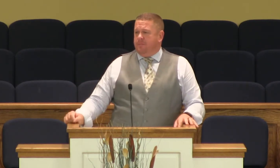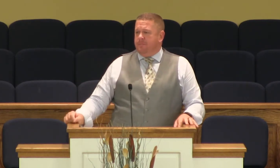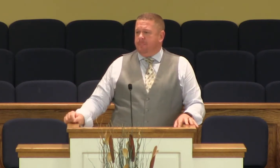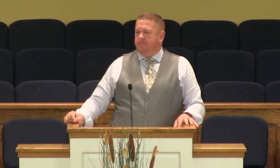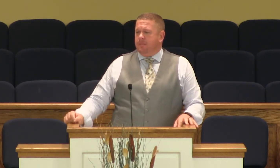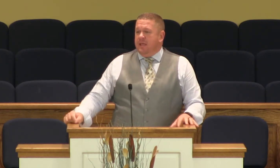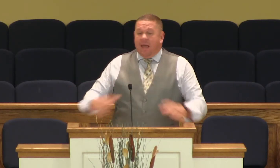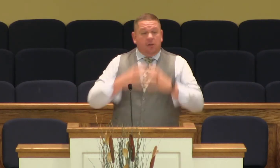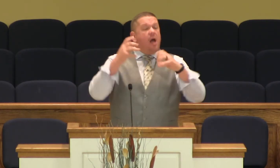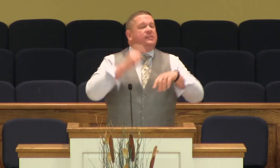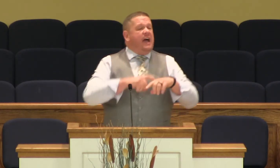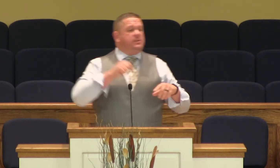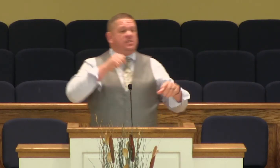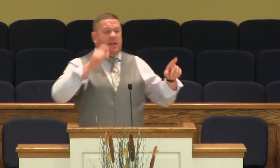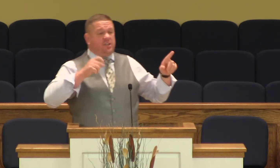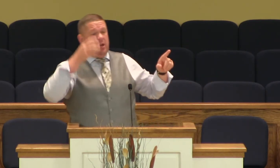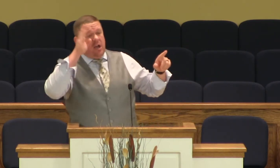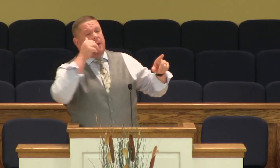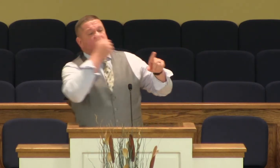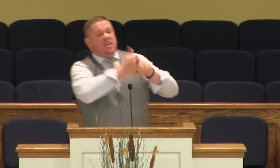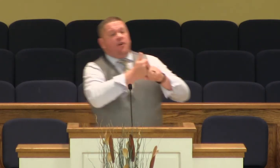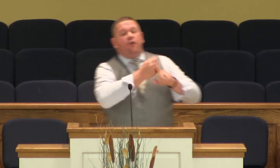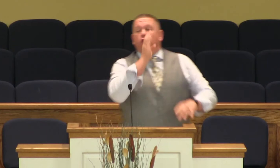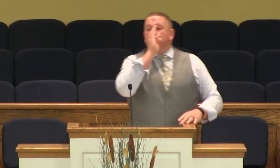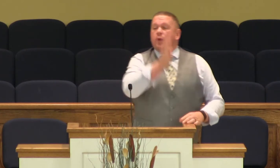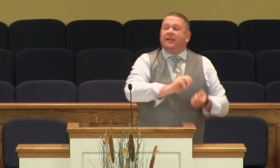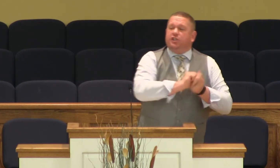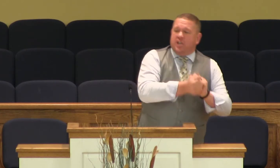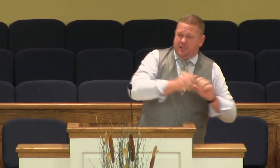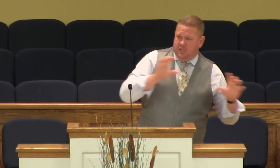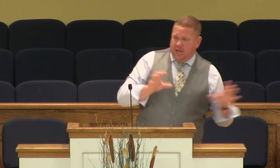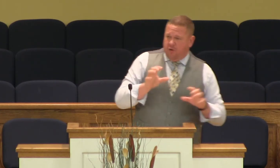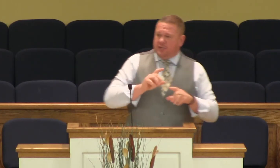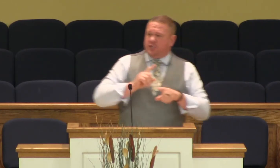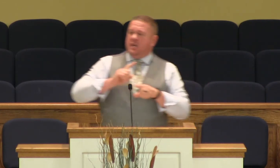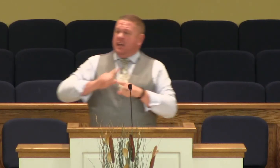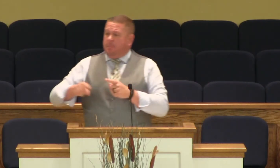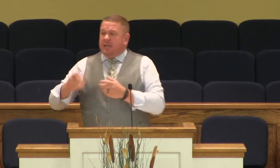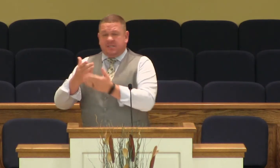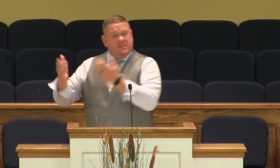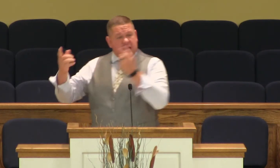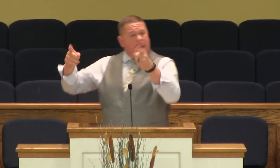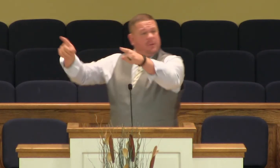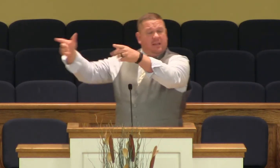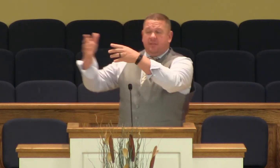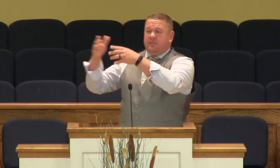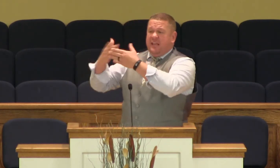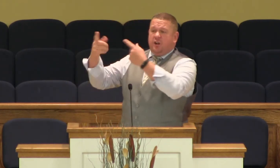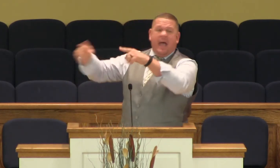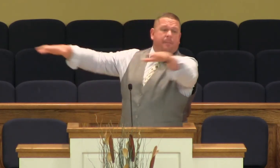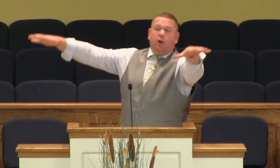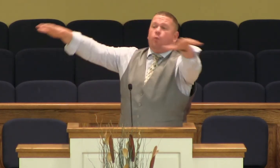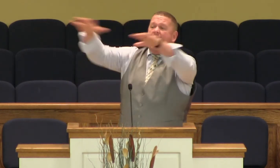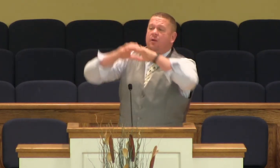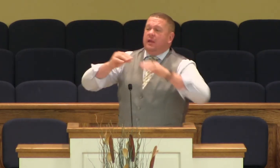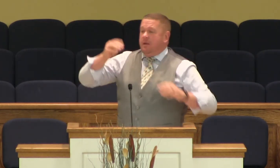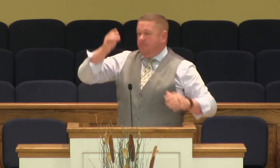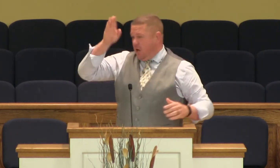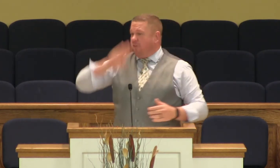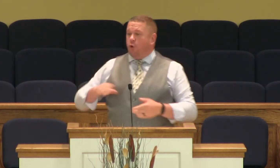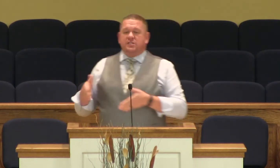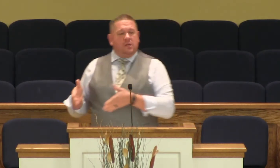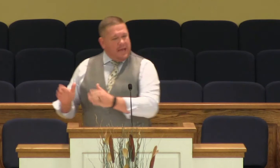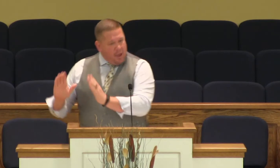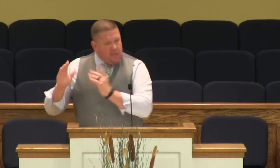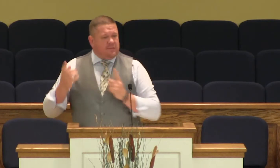out. And a lot of times it's not necessarily God himself directly changing the decorations, but it's happening, things that are happening around, but